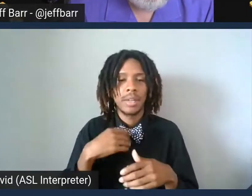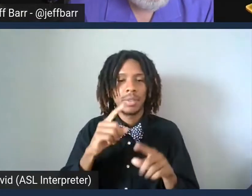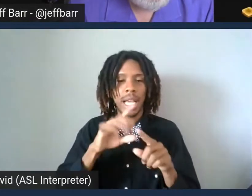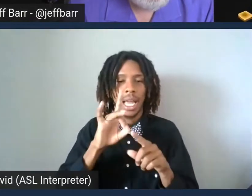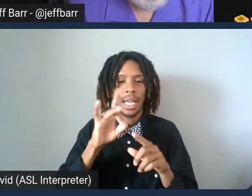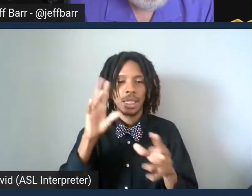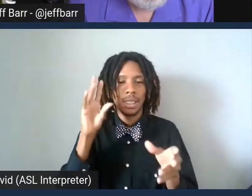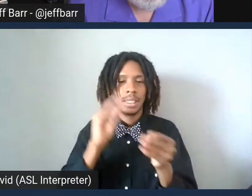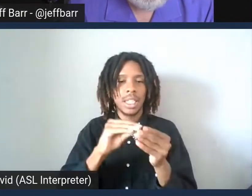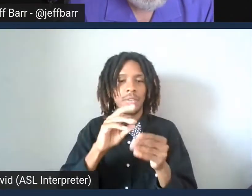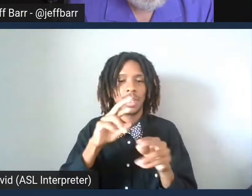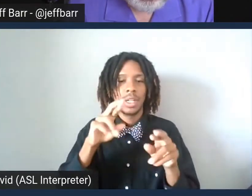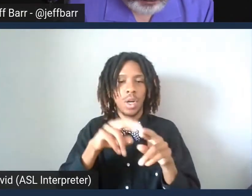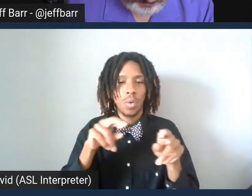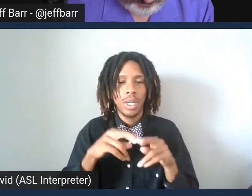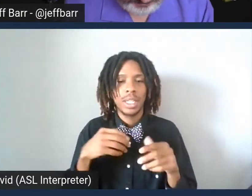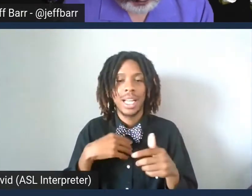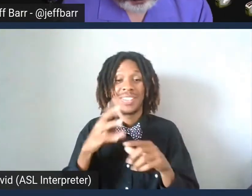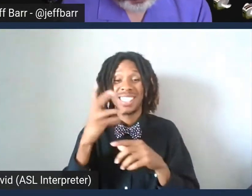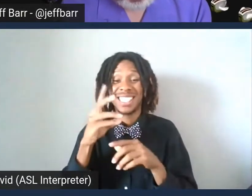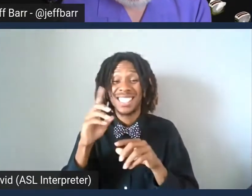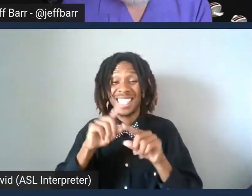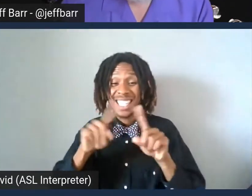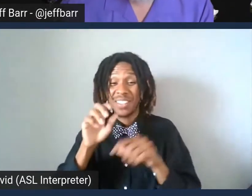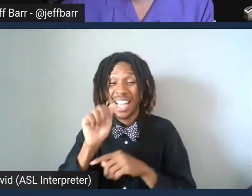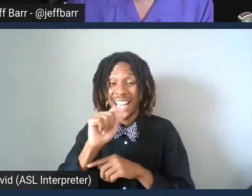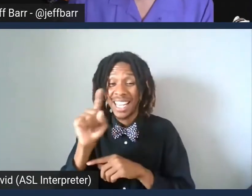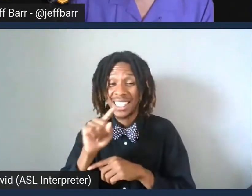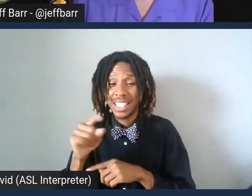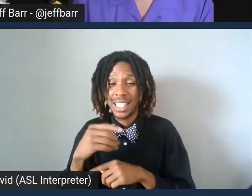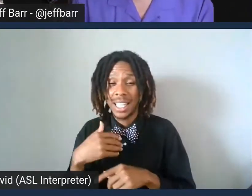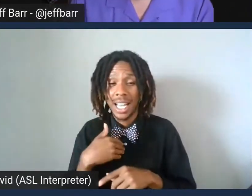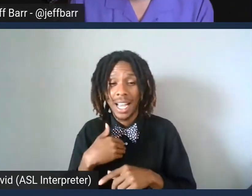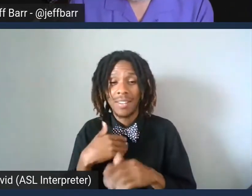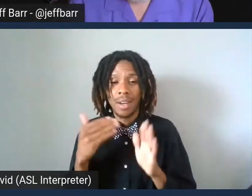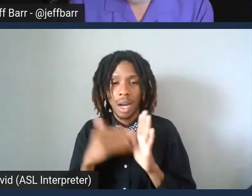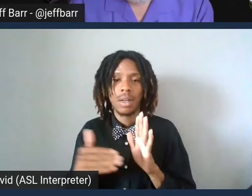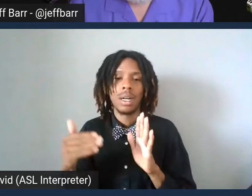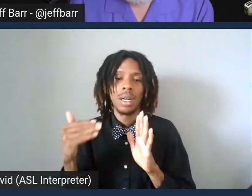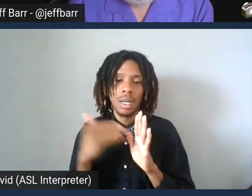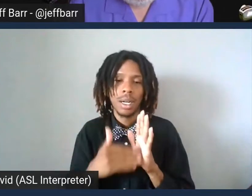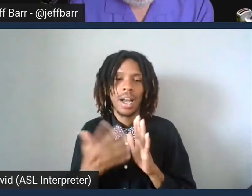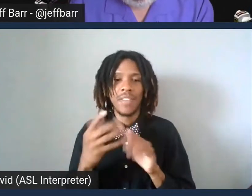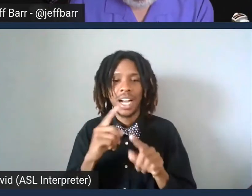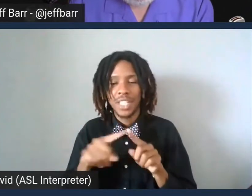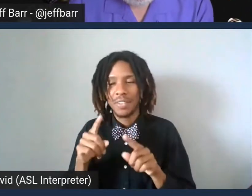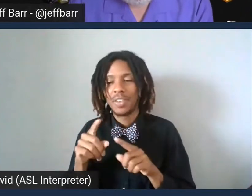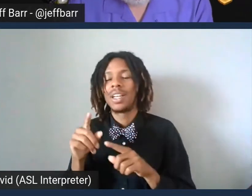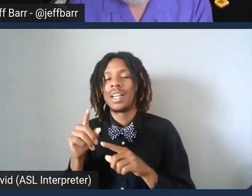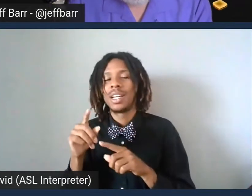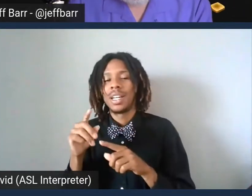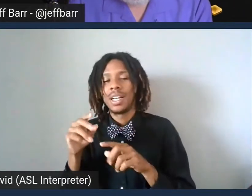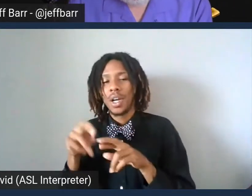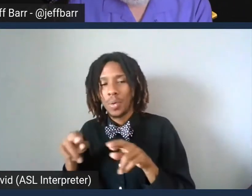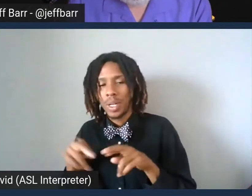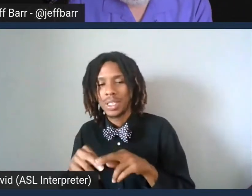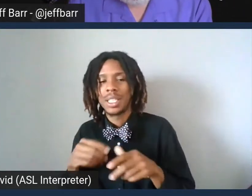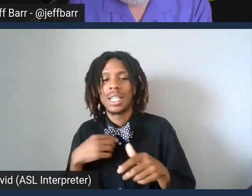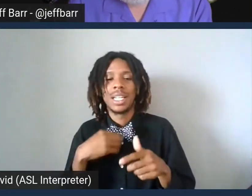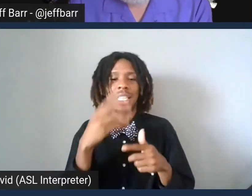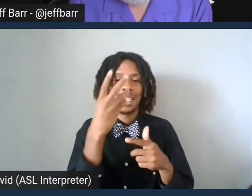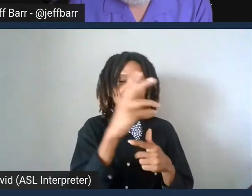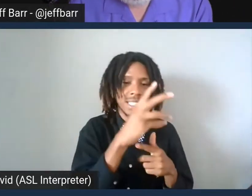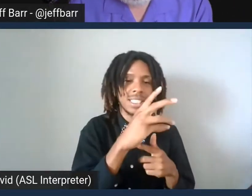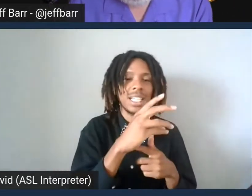16 different AZs. So you have like this mesh of redundancy, right? 5 different regions for routing controls and 16 different AZs for health